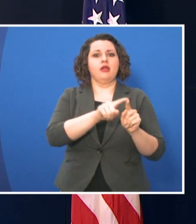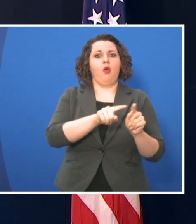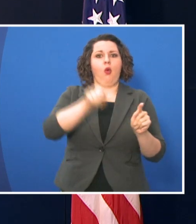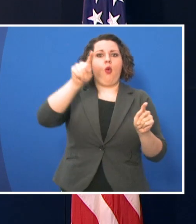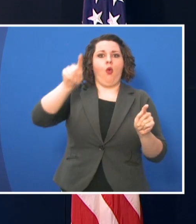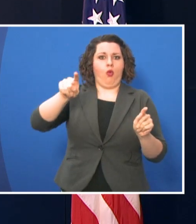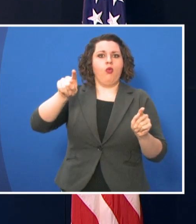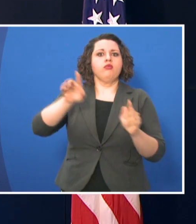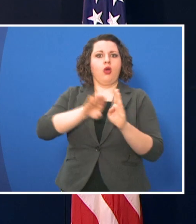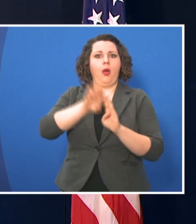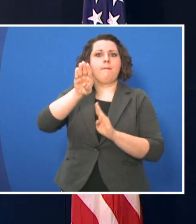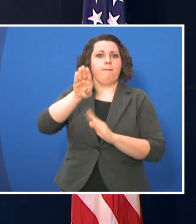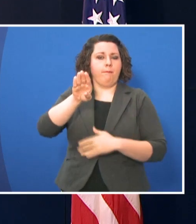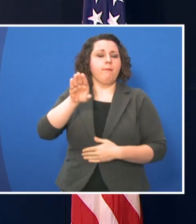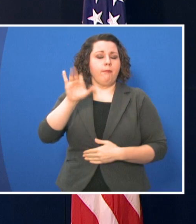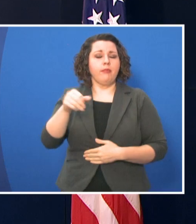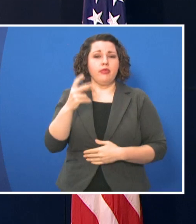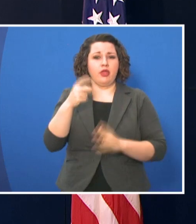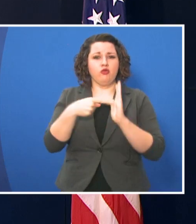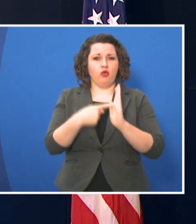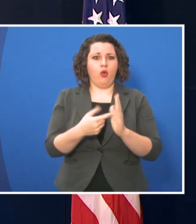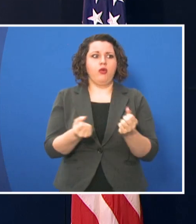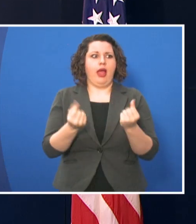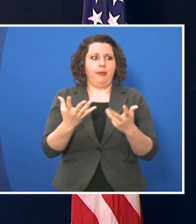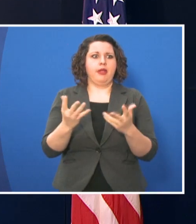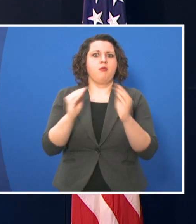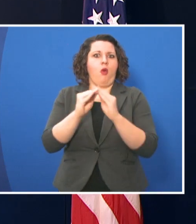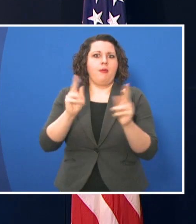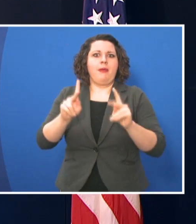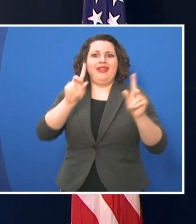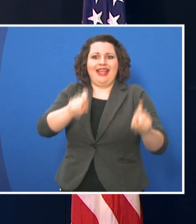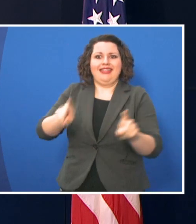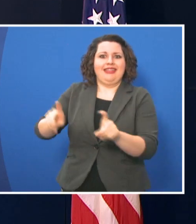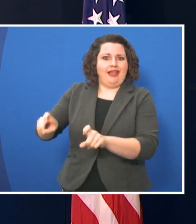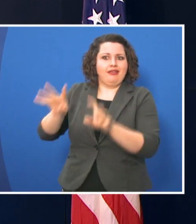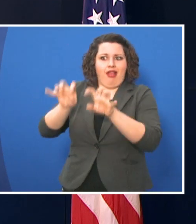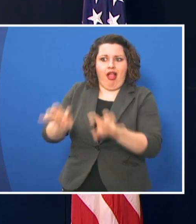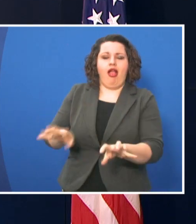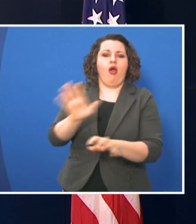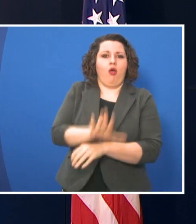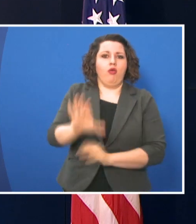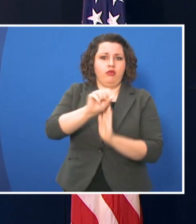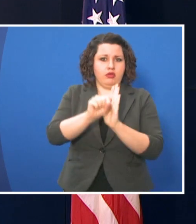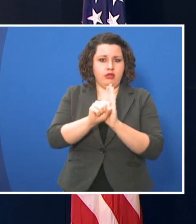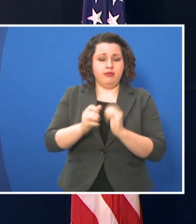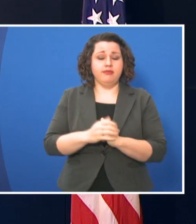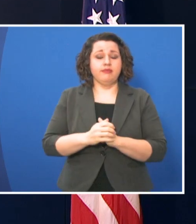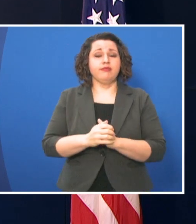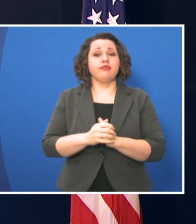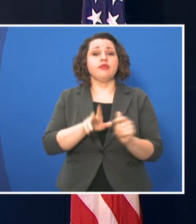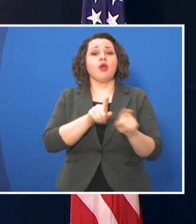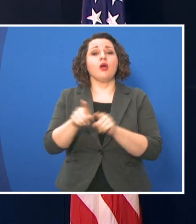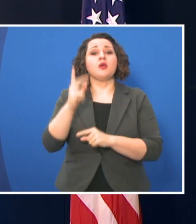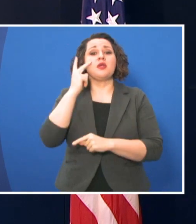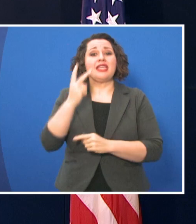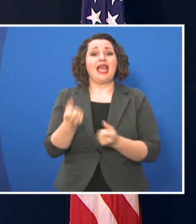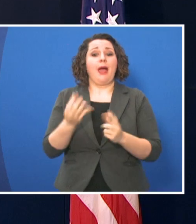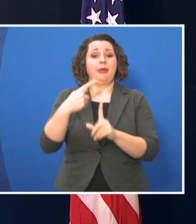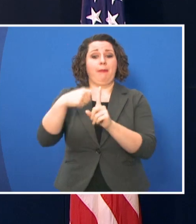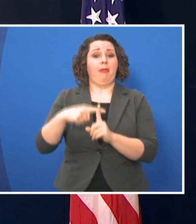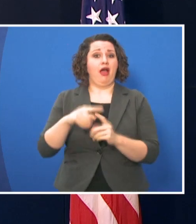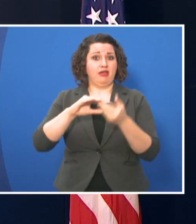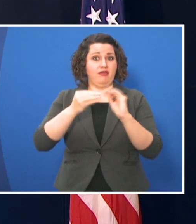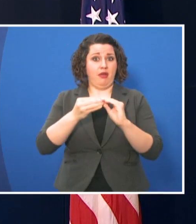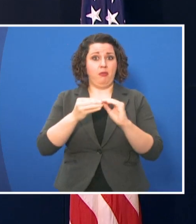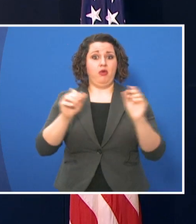weeks, reflecting our expanded testing capabilities across the state. You'll also see that the number of positive cases